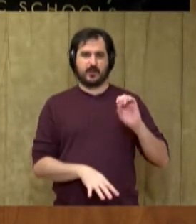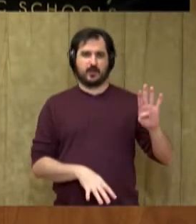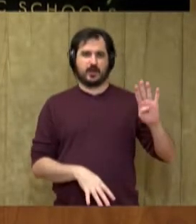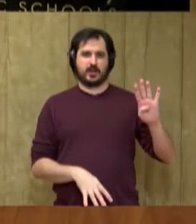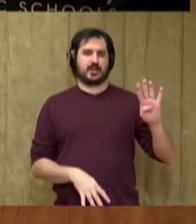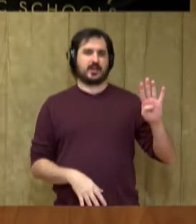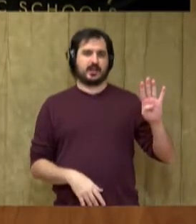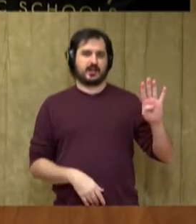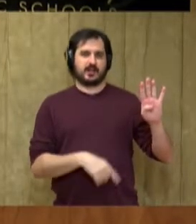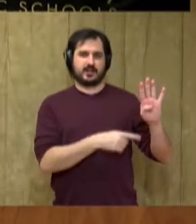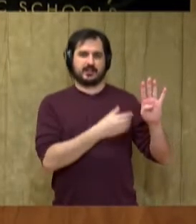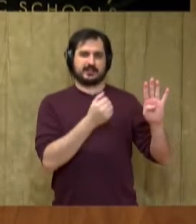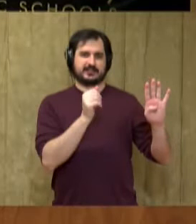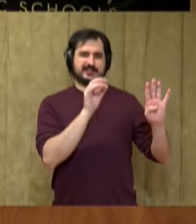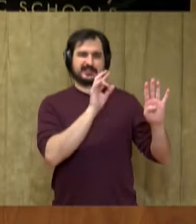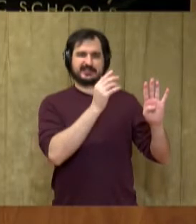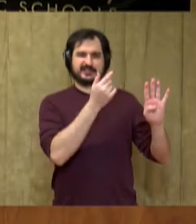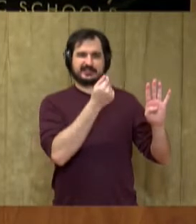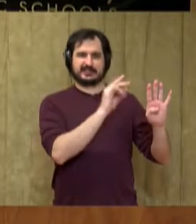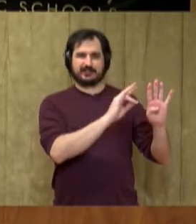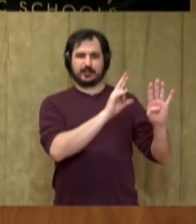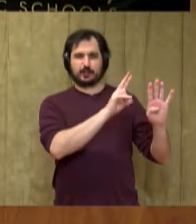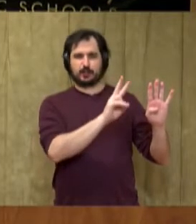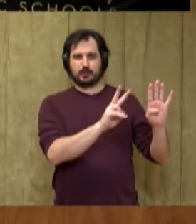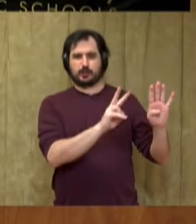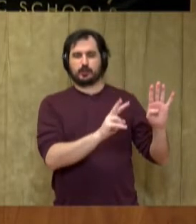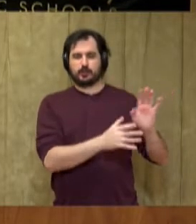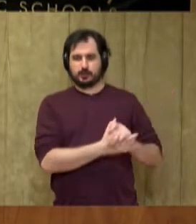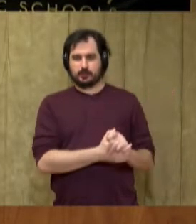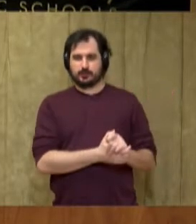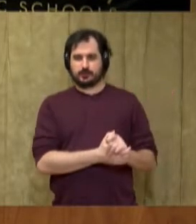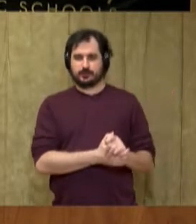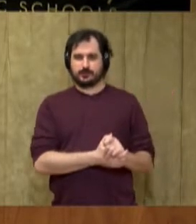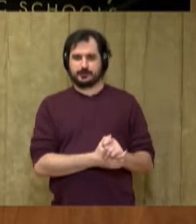11th, 1799. He was the commander-in-chief of the